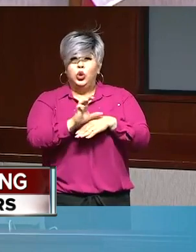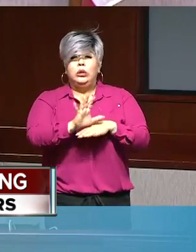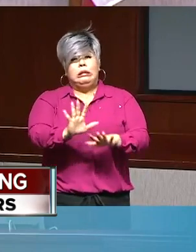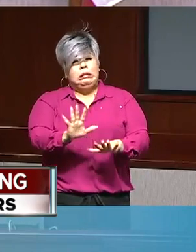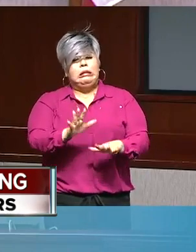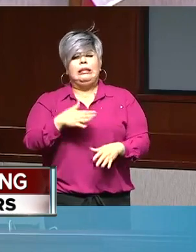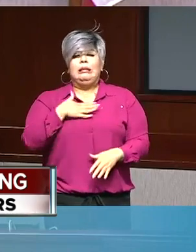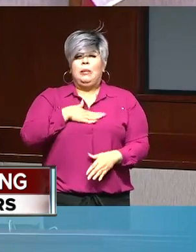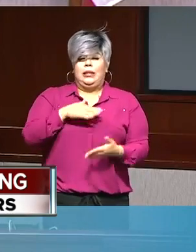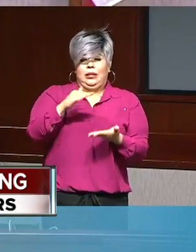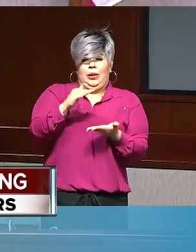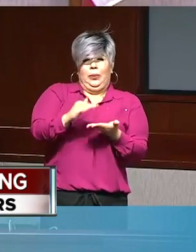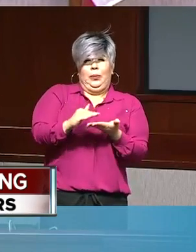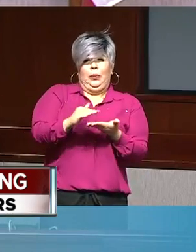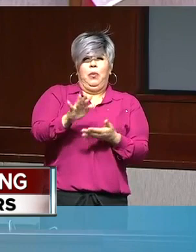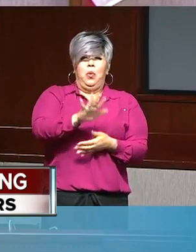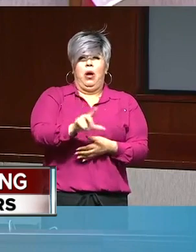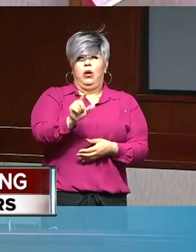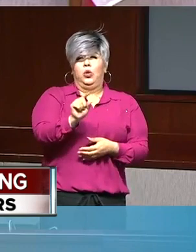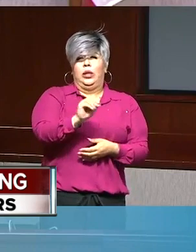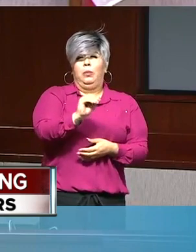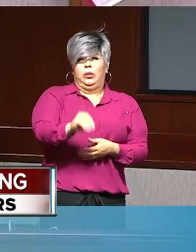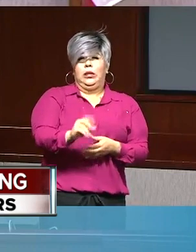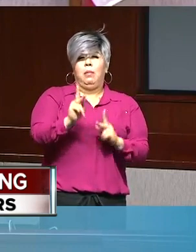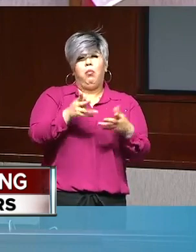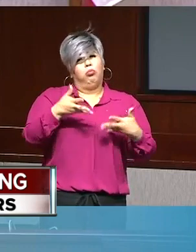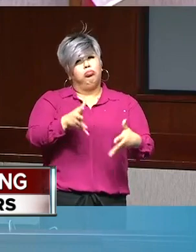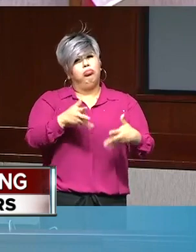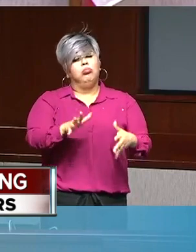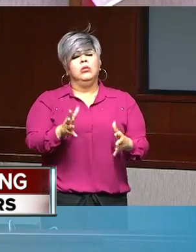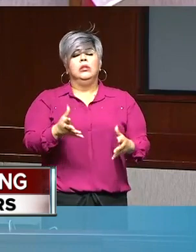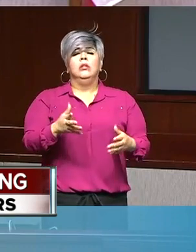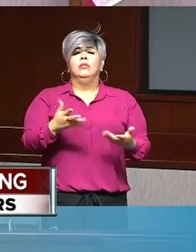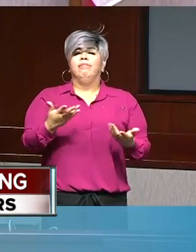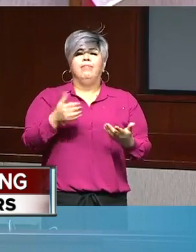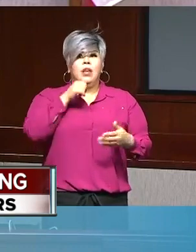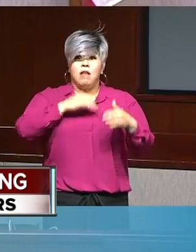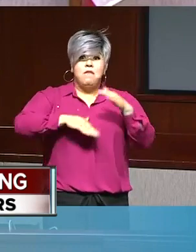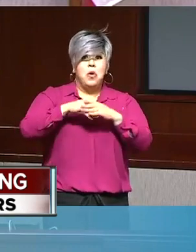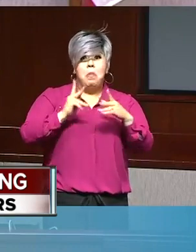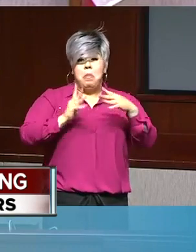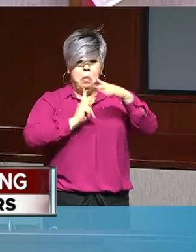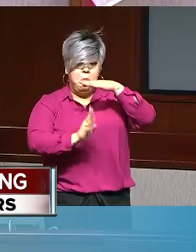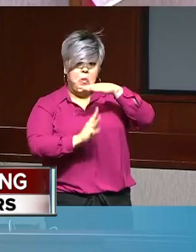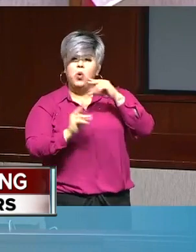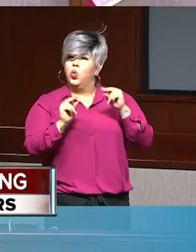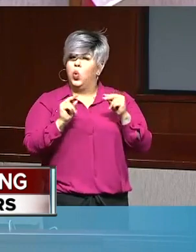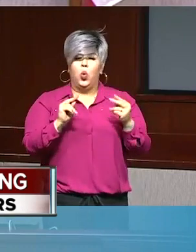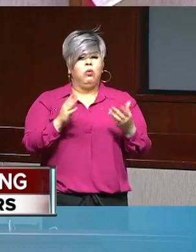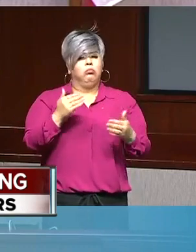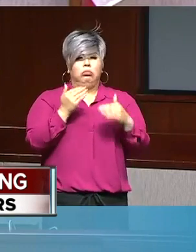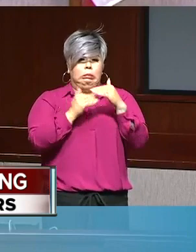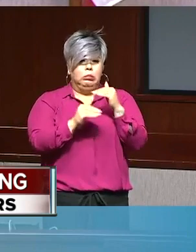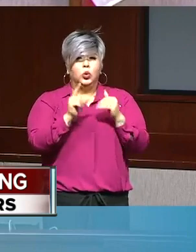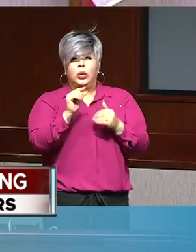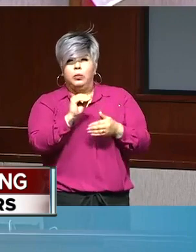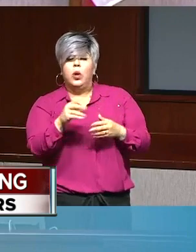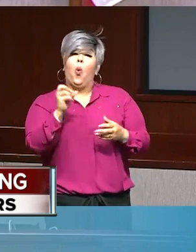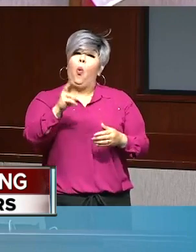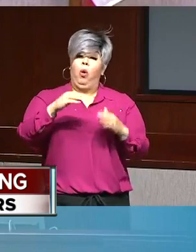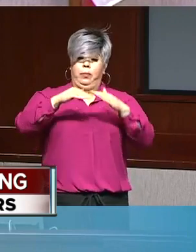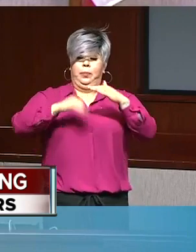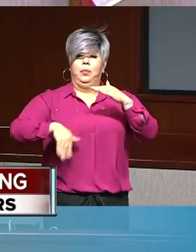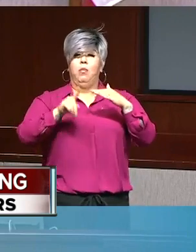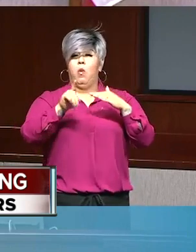about a 25% capacity for their facilities, or no more than 100 people for services. The